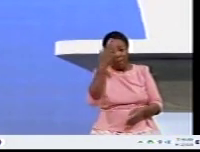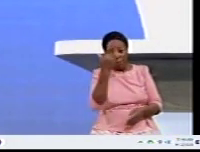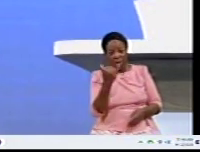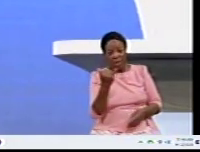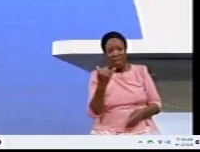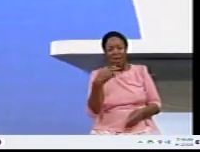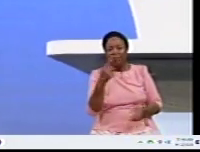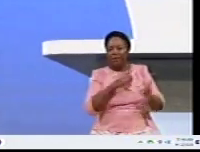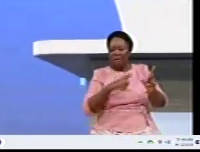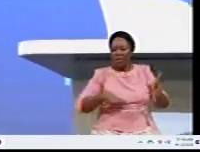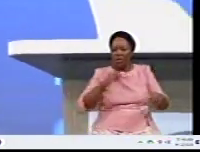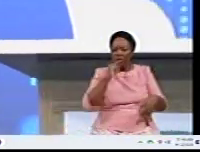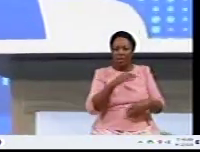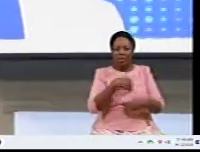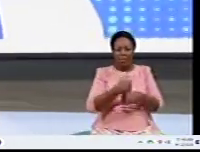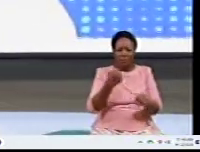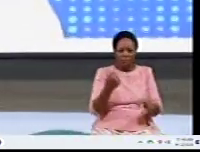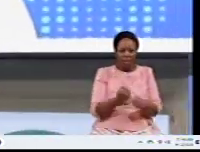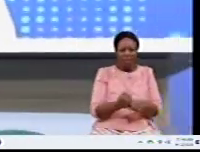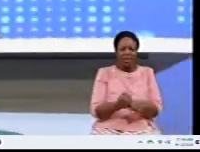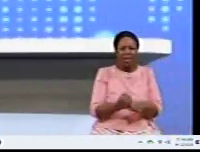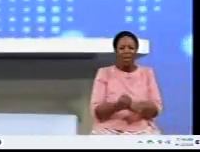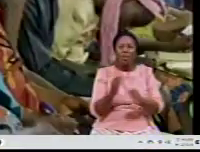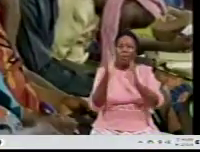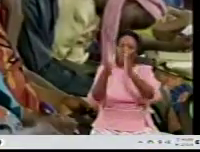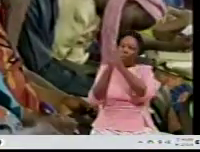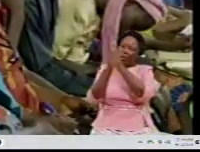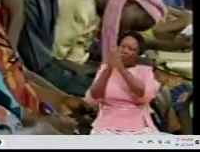is making intercession